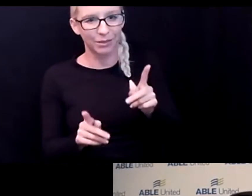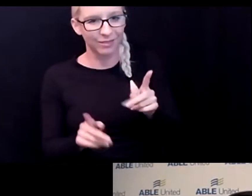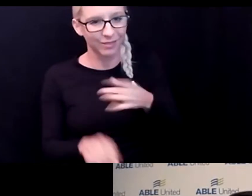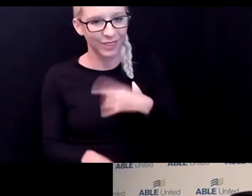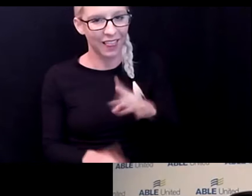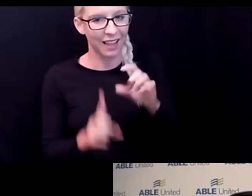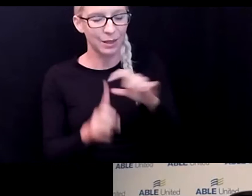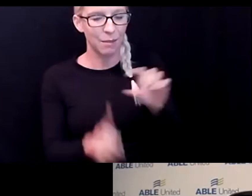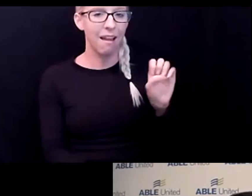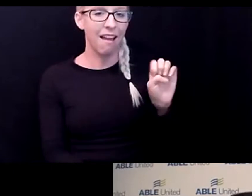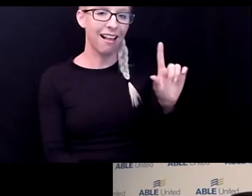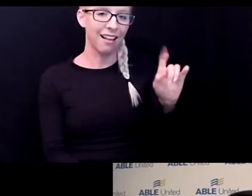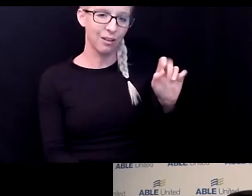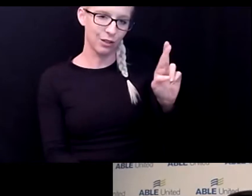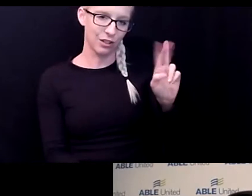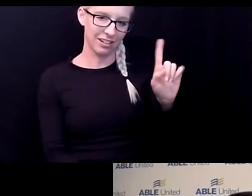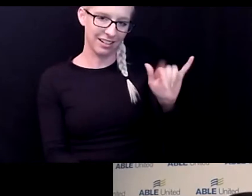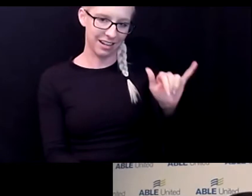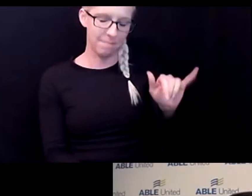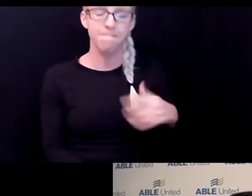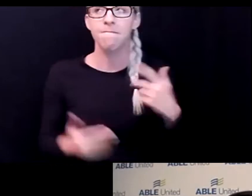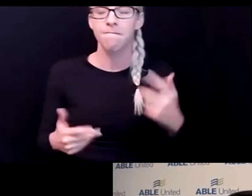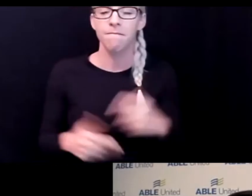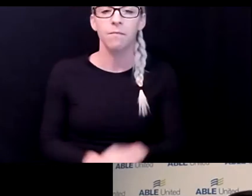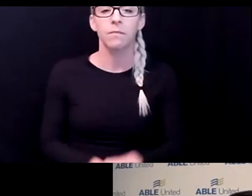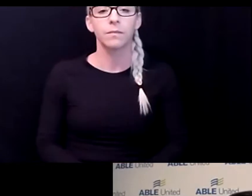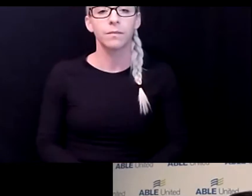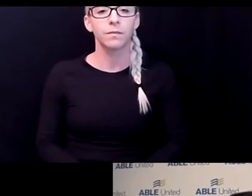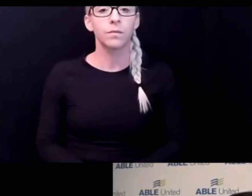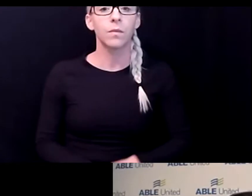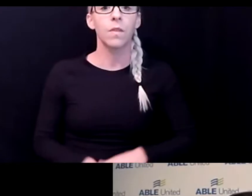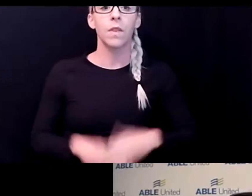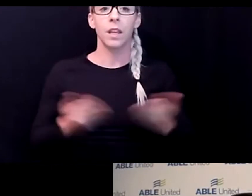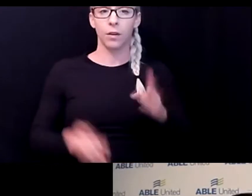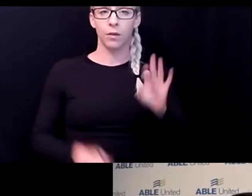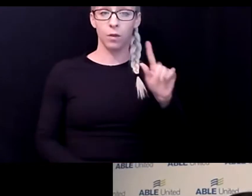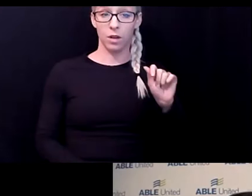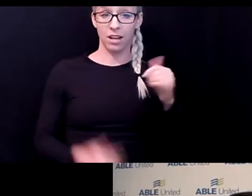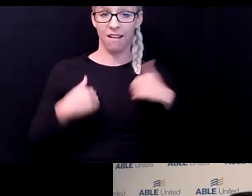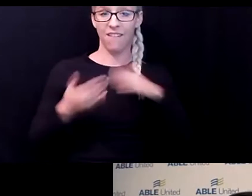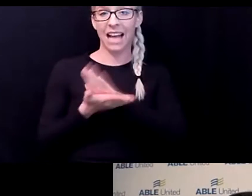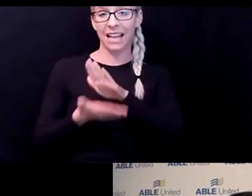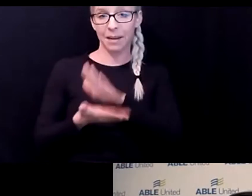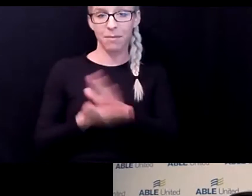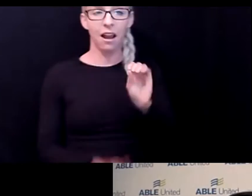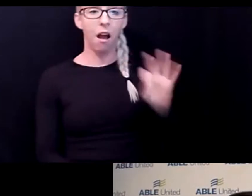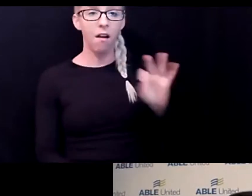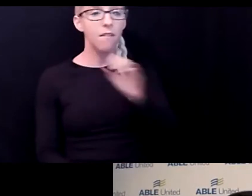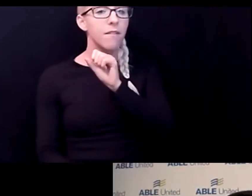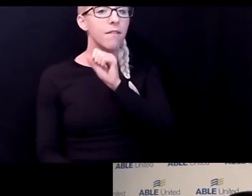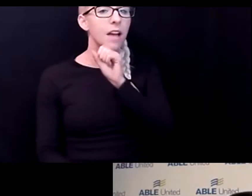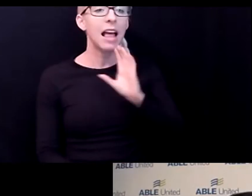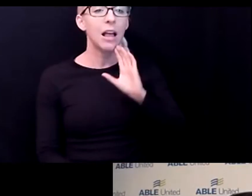is obviously a place to start. There's, here in Florida, there's the Academy of Elder Law Attorneys. Certainly you can look on the